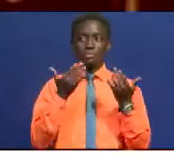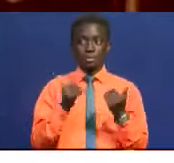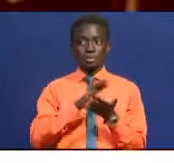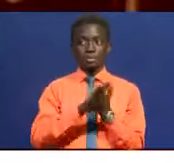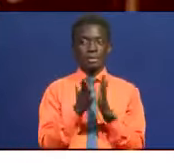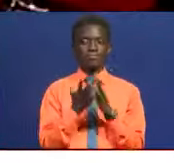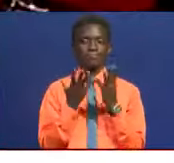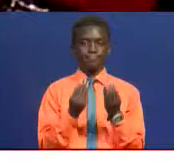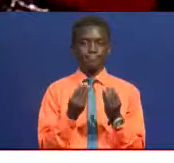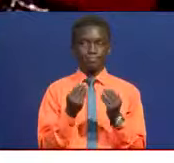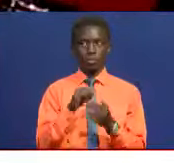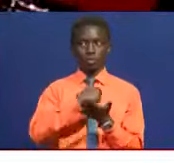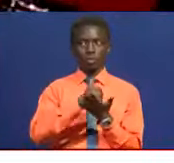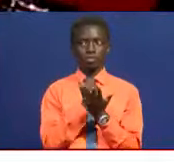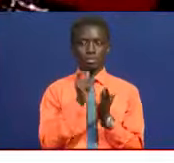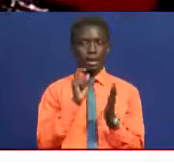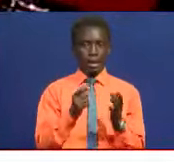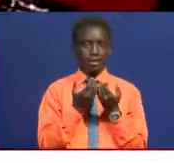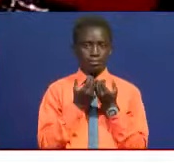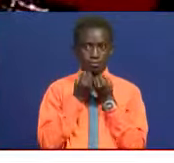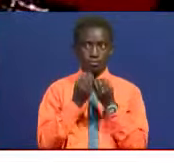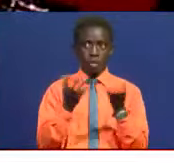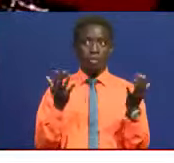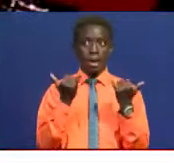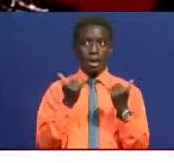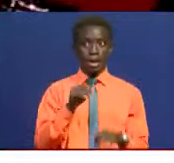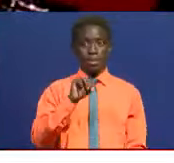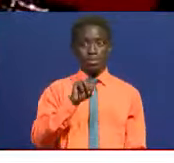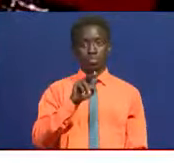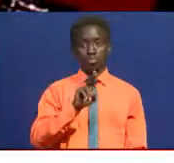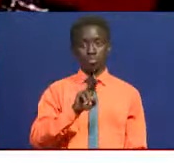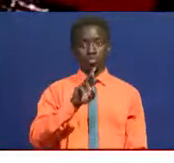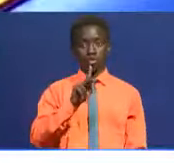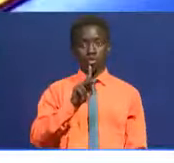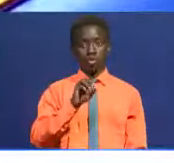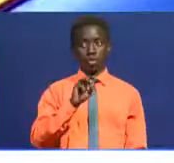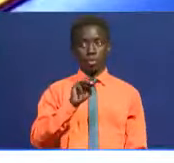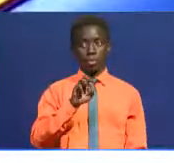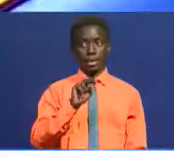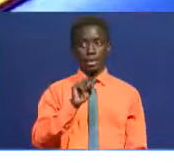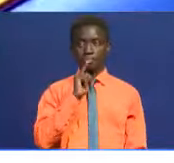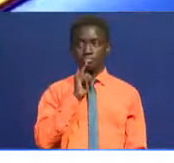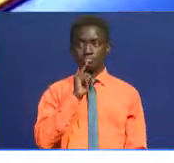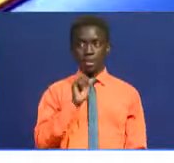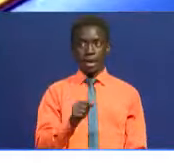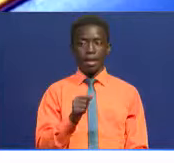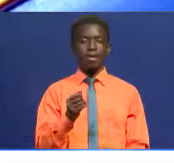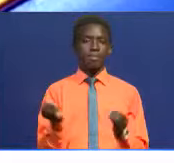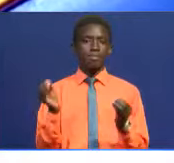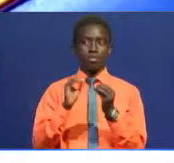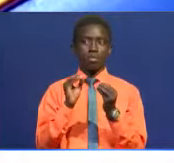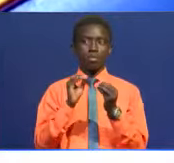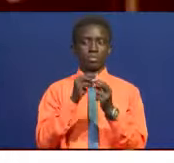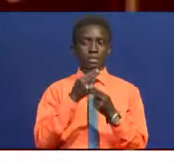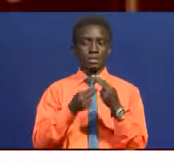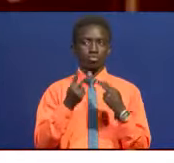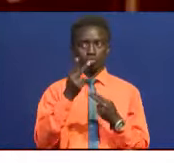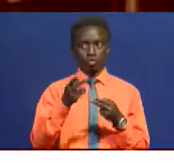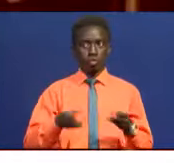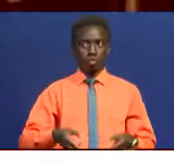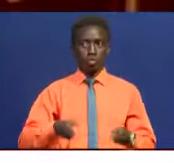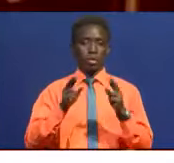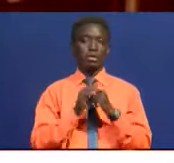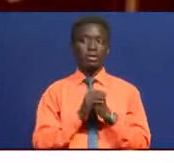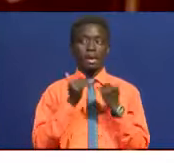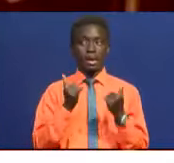General to point out. Murkomen says the exercise is meant to reduce incidences of double road maintenance allocation of funds. The problem